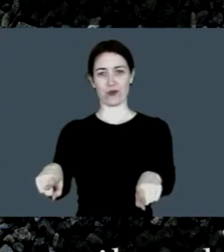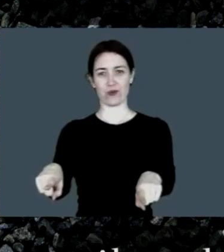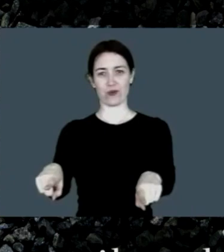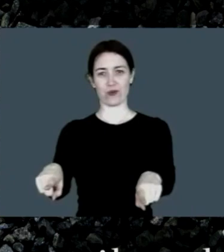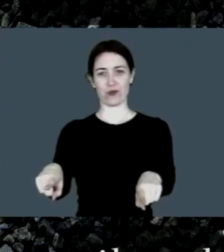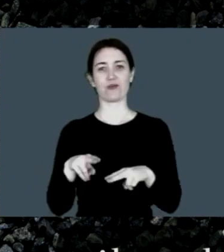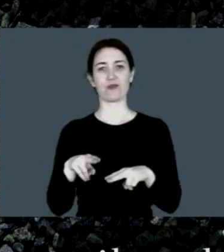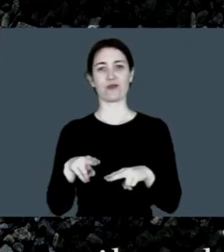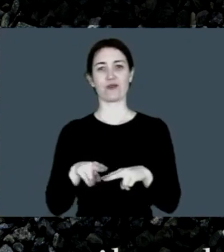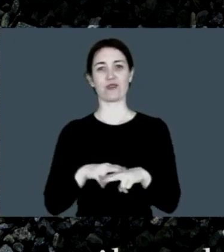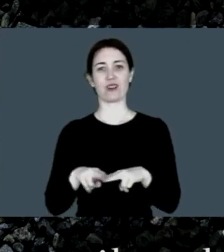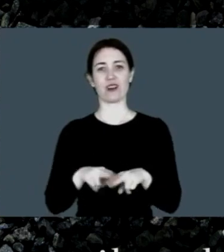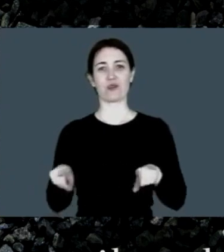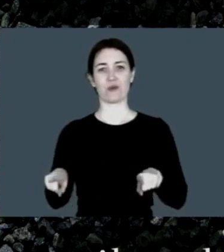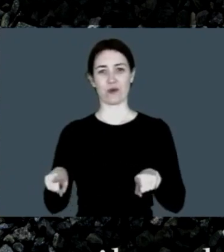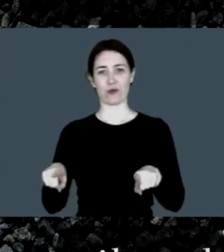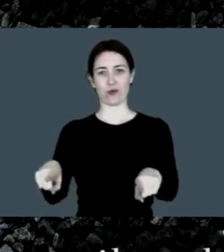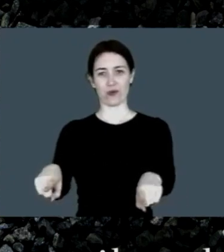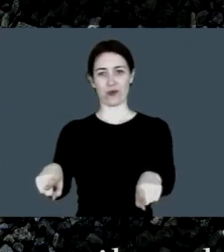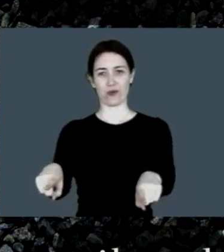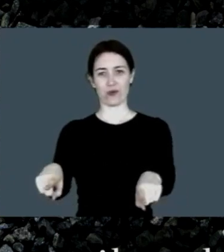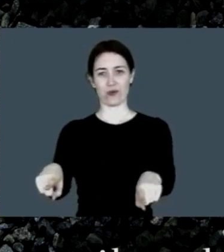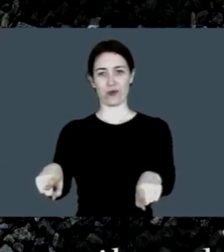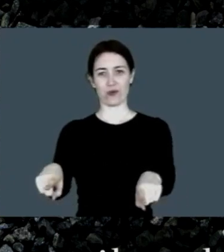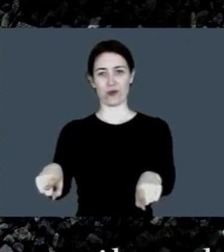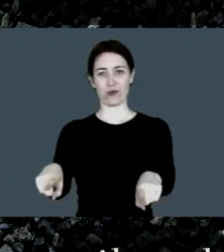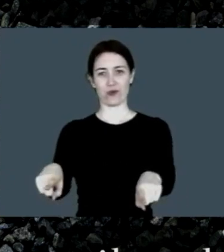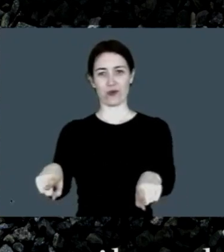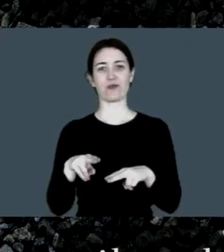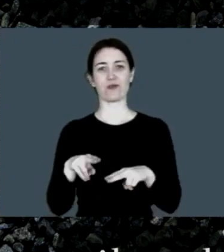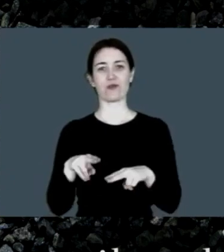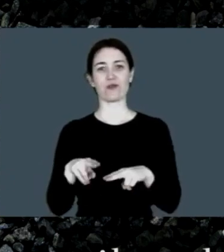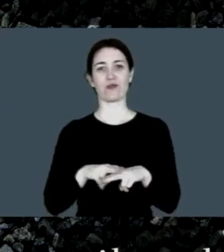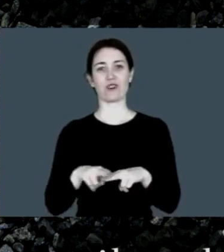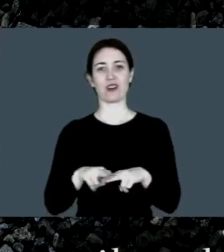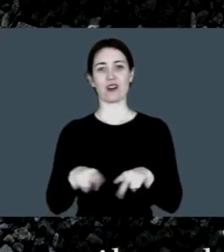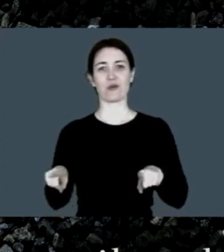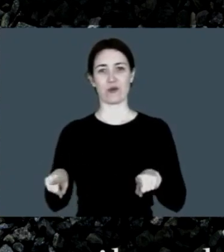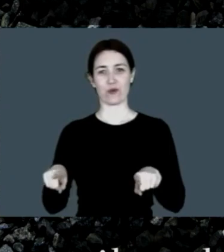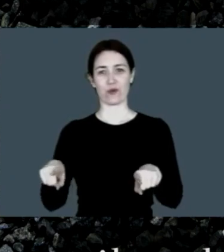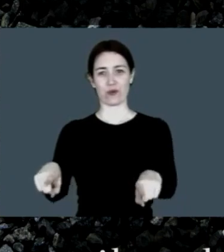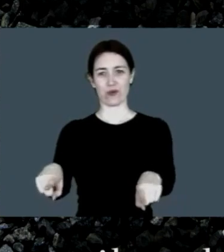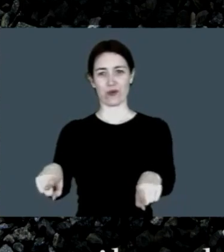forward. So this is the railroad track, the iron bar of the railroad track, and